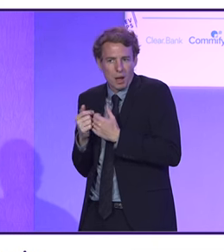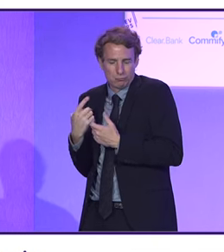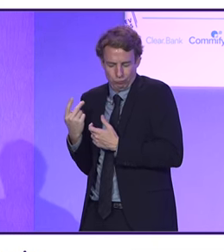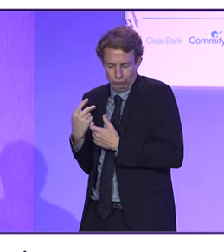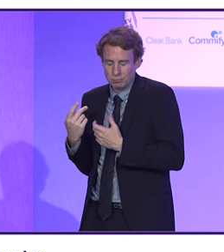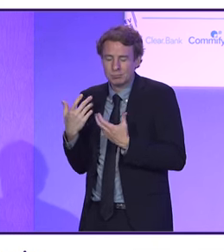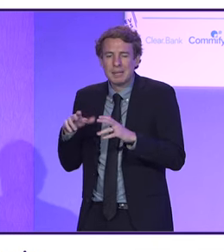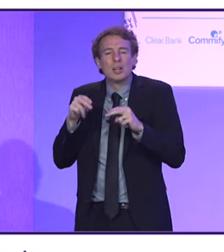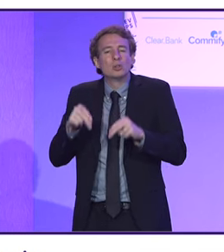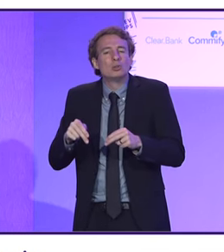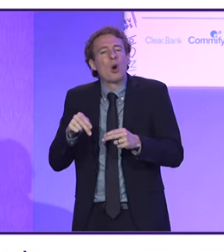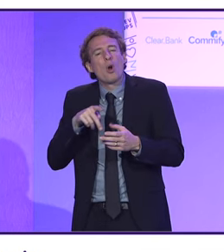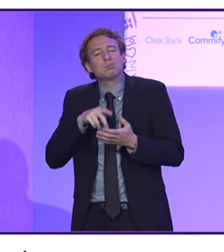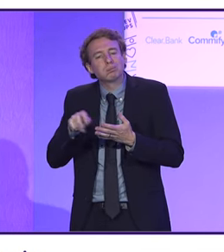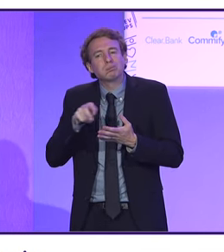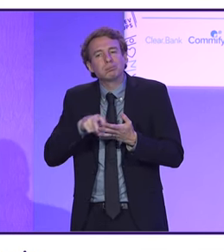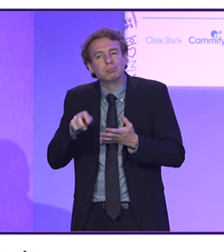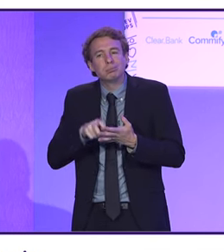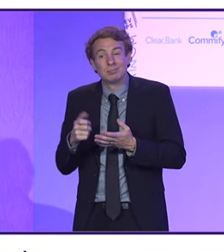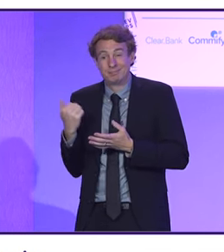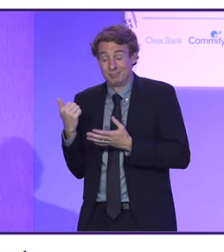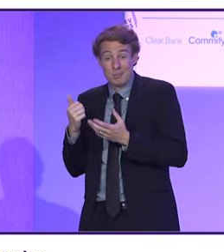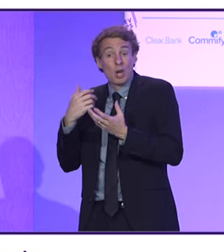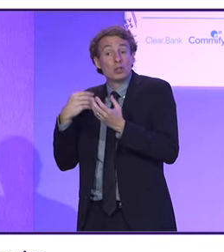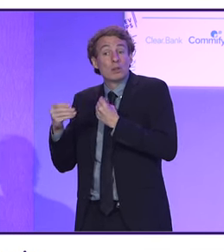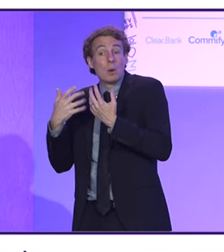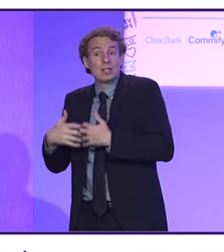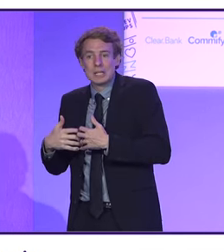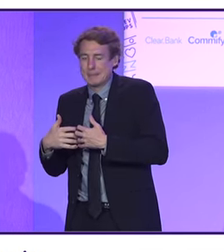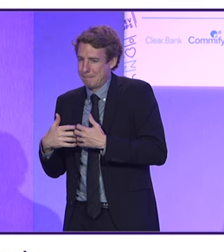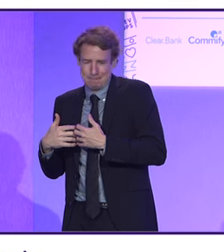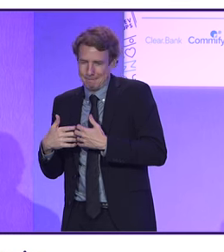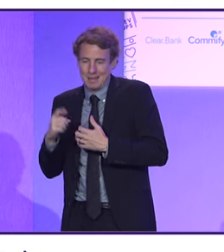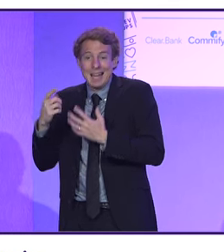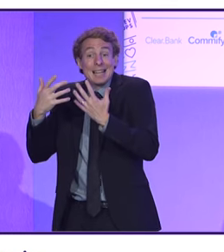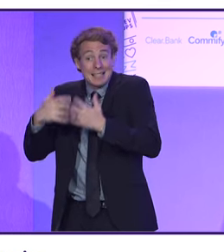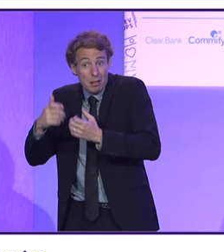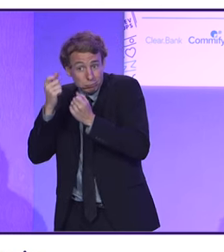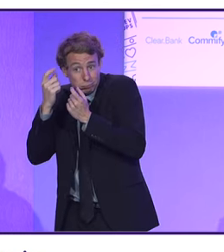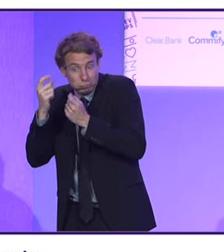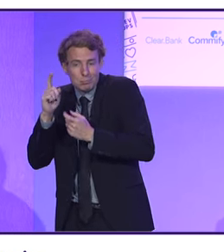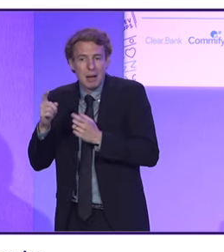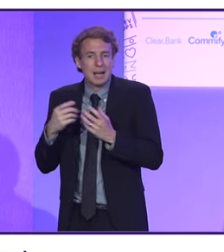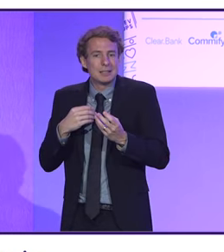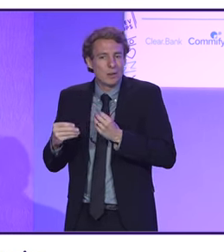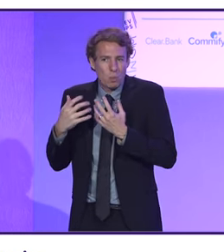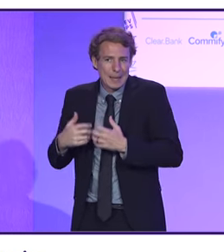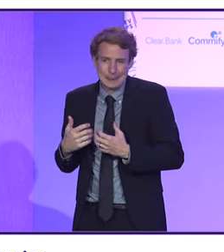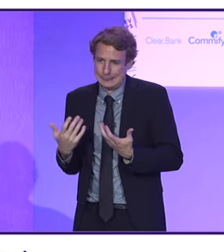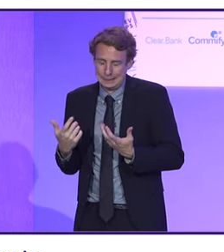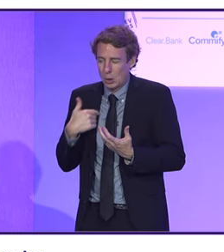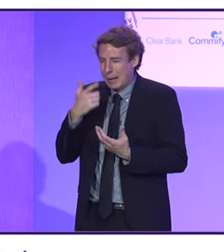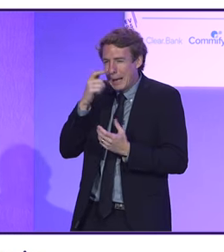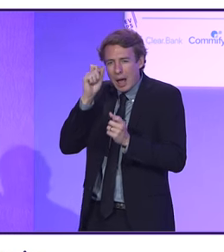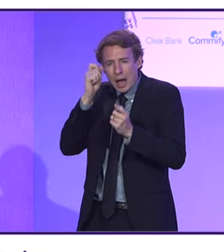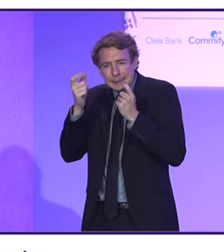engineer, but he is technical, so he's a really good proxy for me trying out new ideas. I was talking to him about this talk and how to talk about